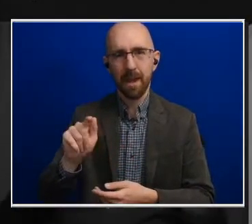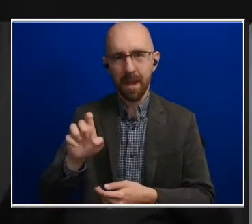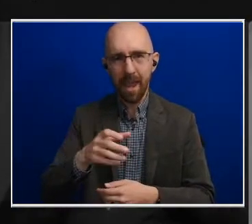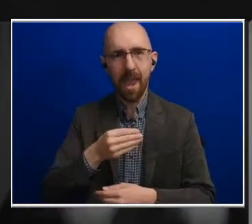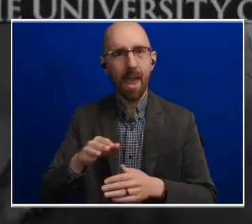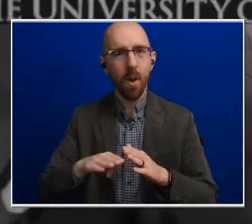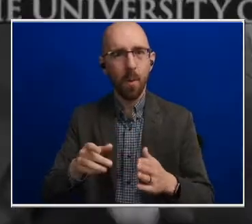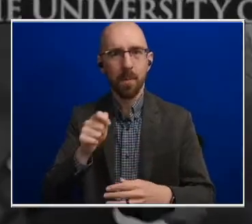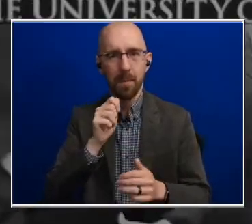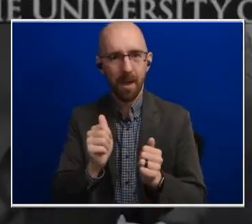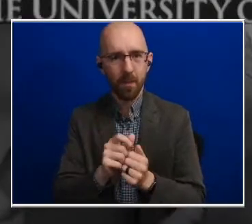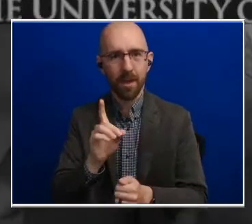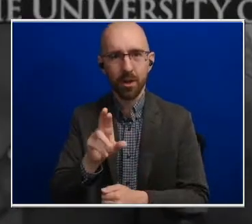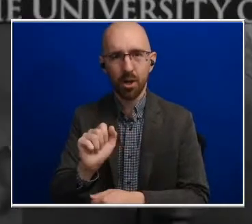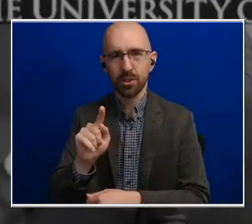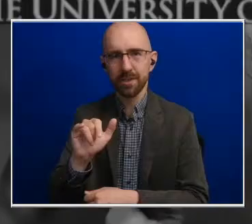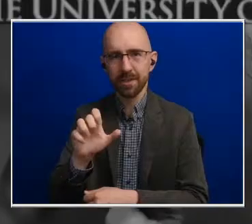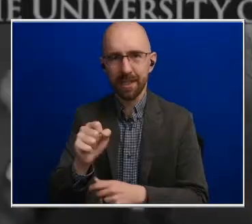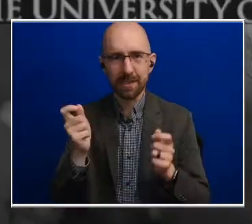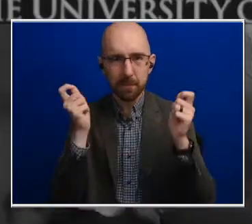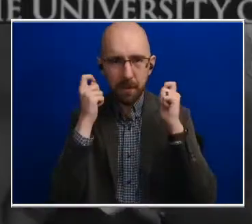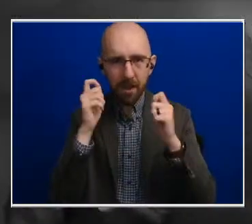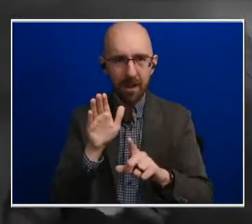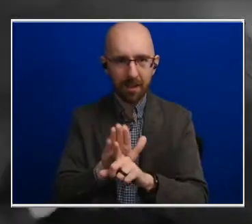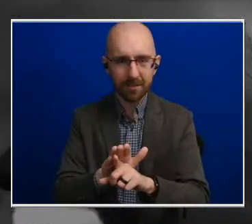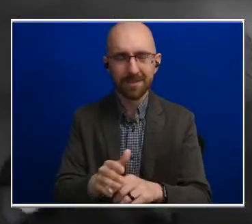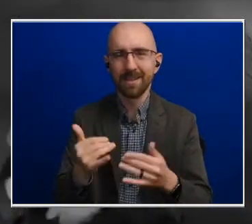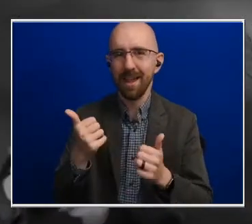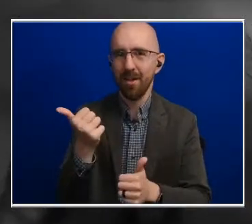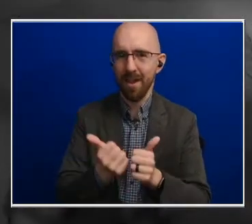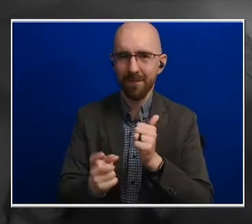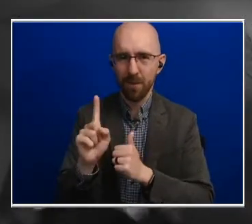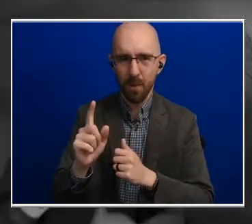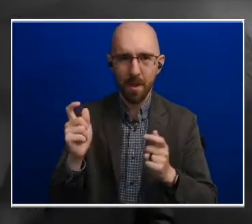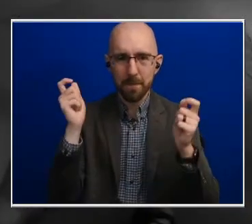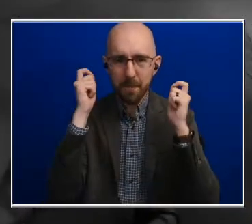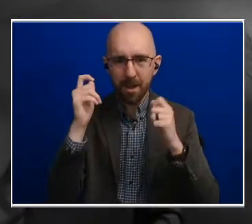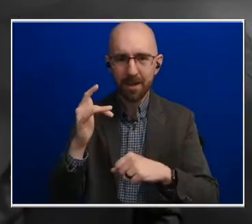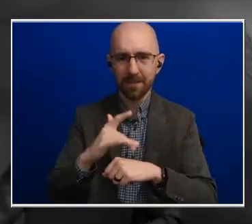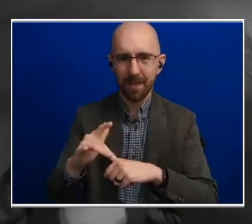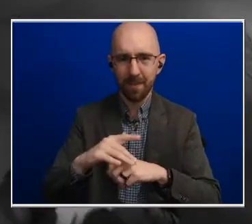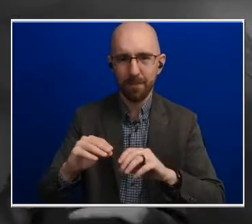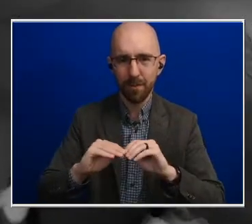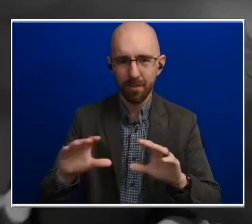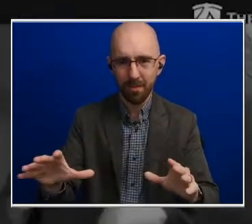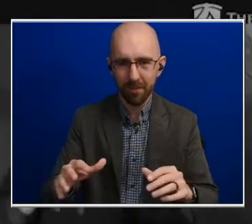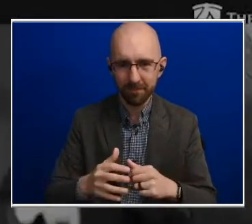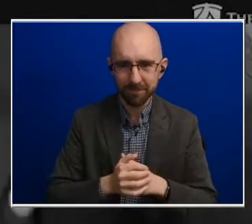Stites podcast. Now everywhere podcasts are available.